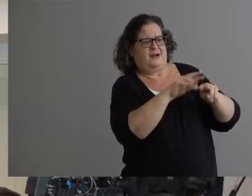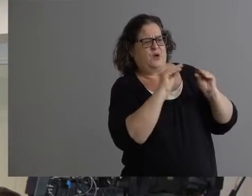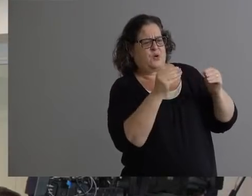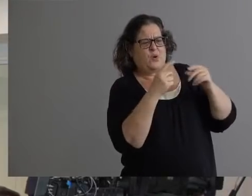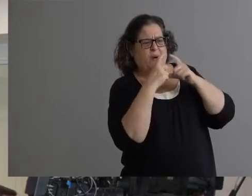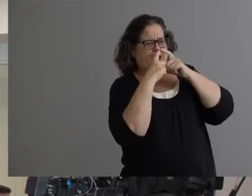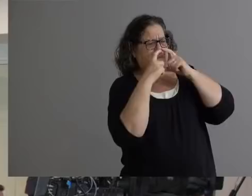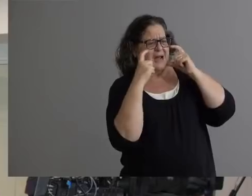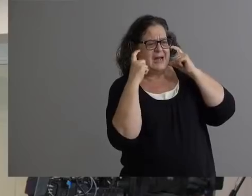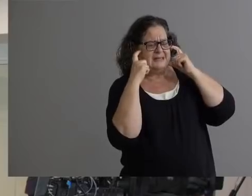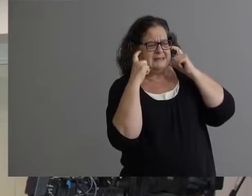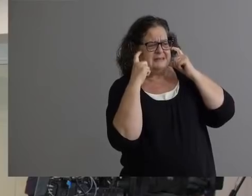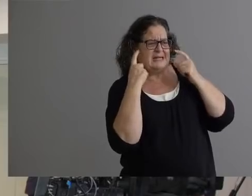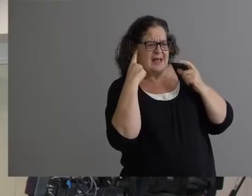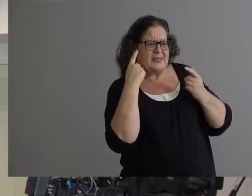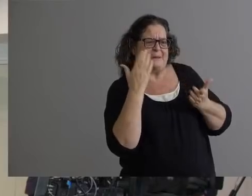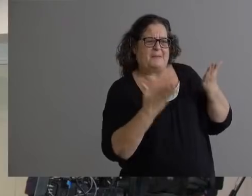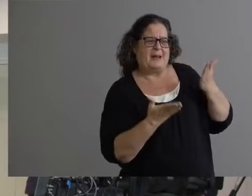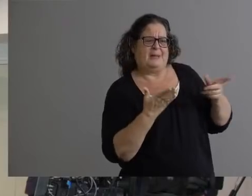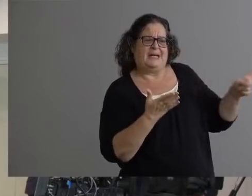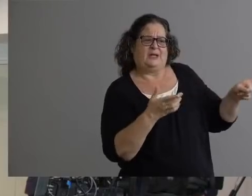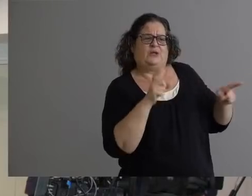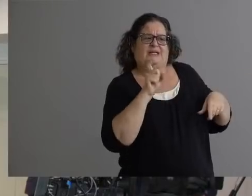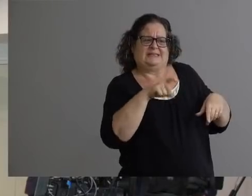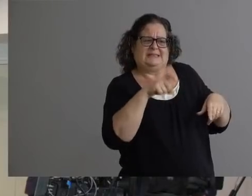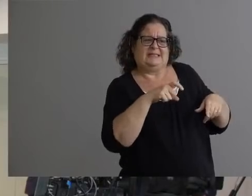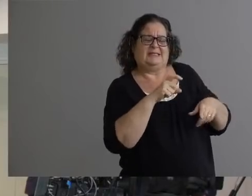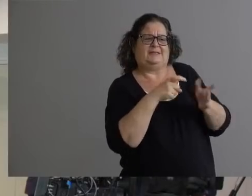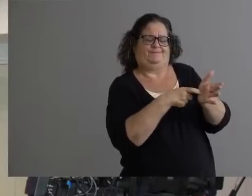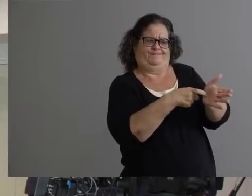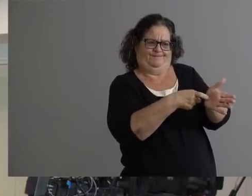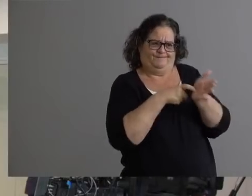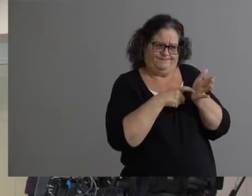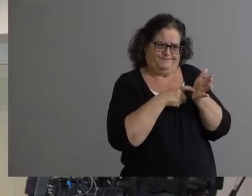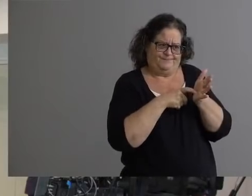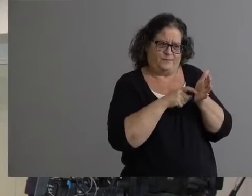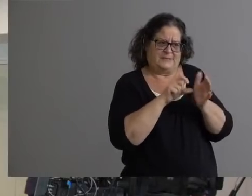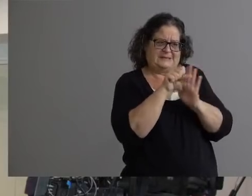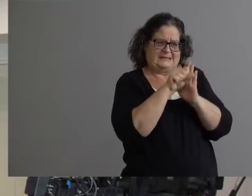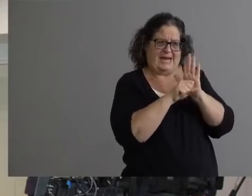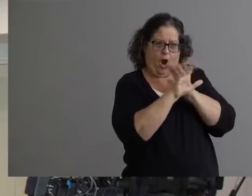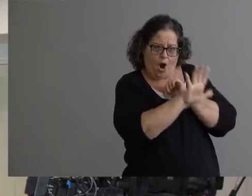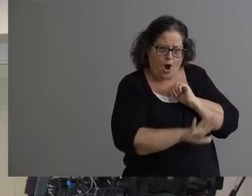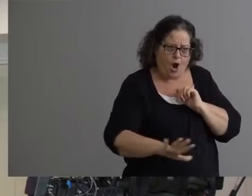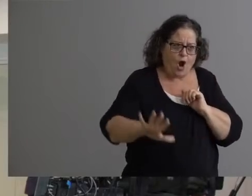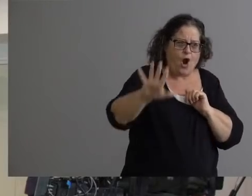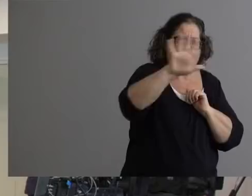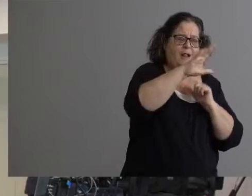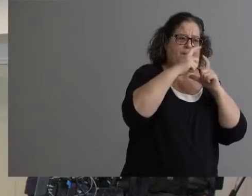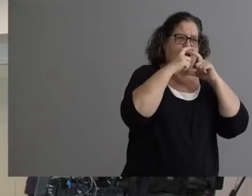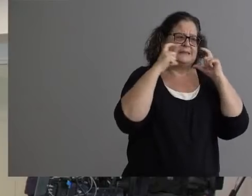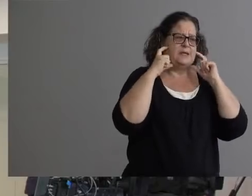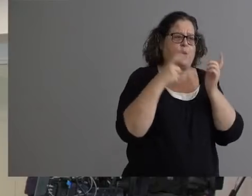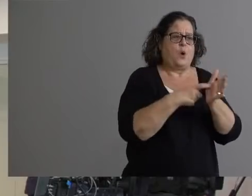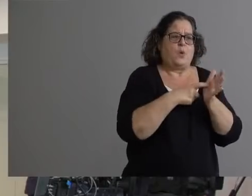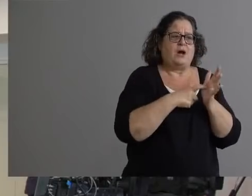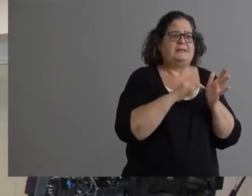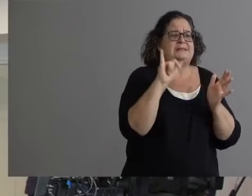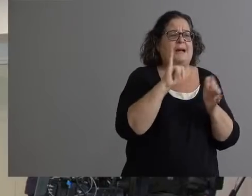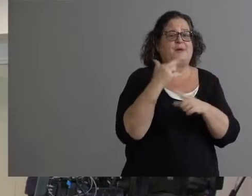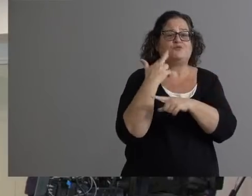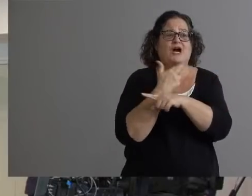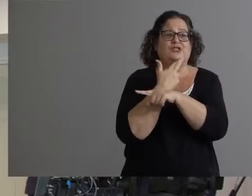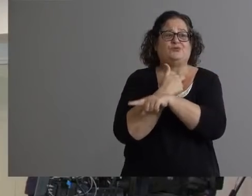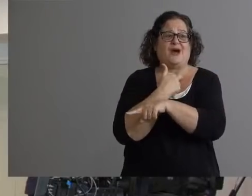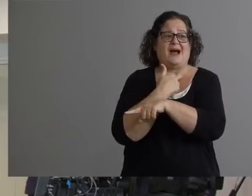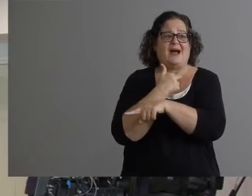a half measure? And similarly, the same thing with the restaurant closures. We've seen other states just ban in-person dining in restaurants. Is that a half measure as well,